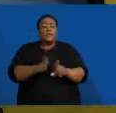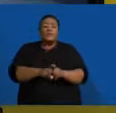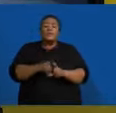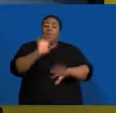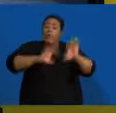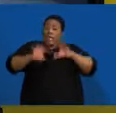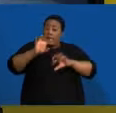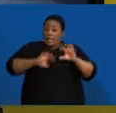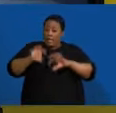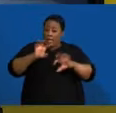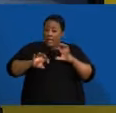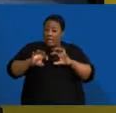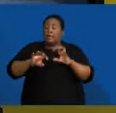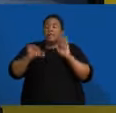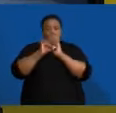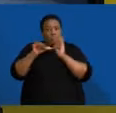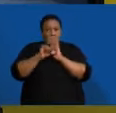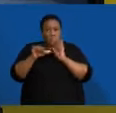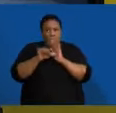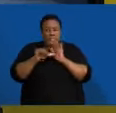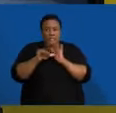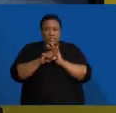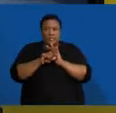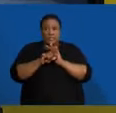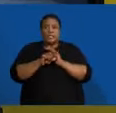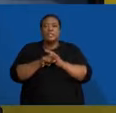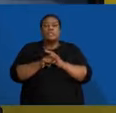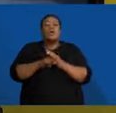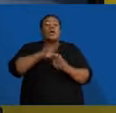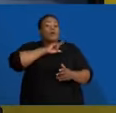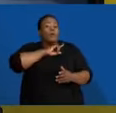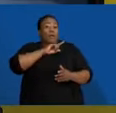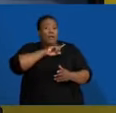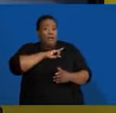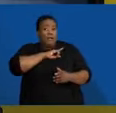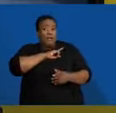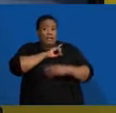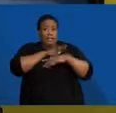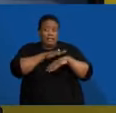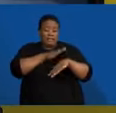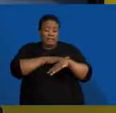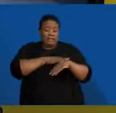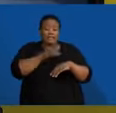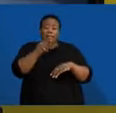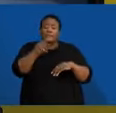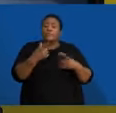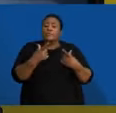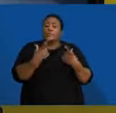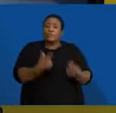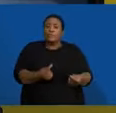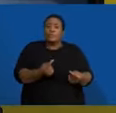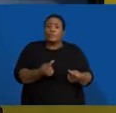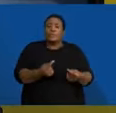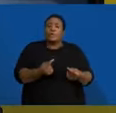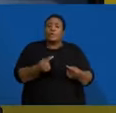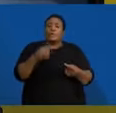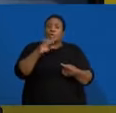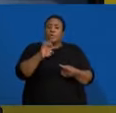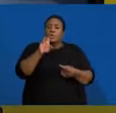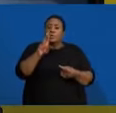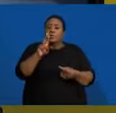Highlighters and colors, they come in handy, especially when you are doing Euclidean geometry,